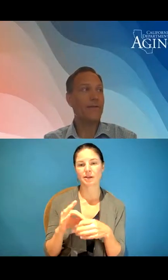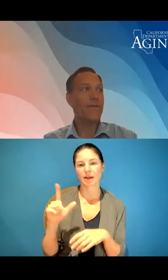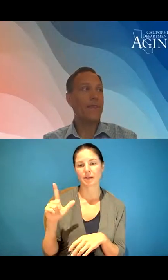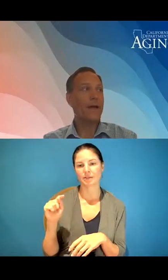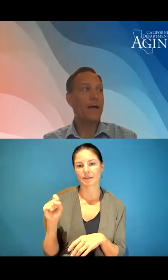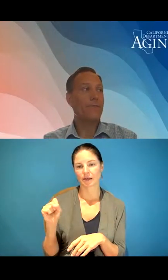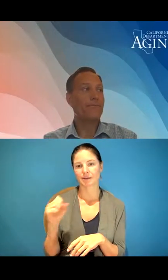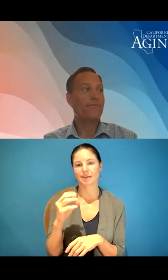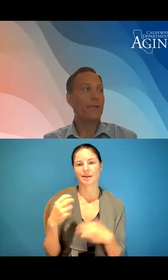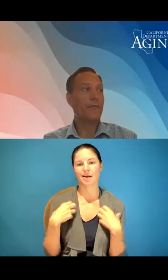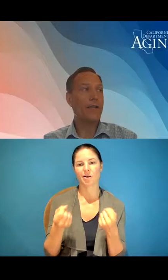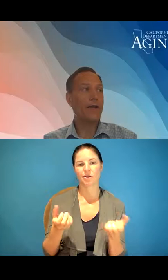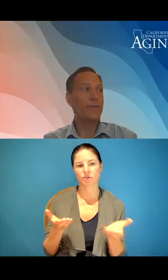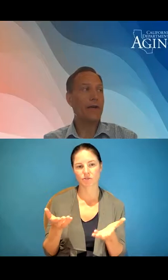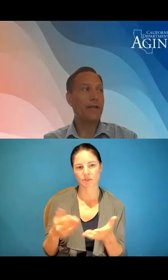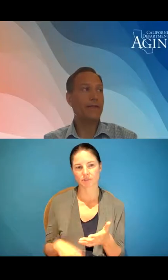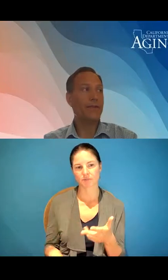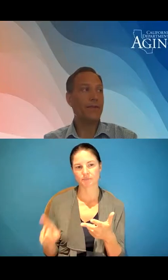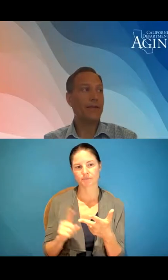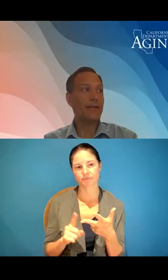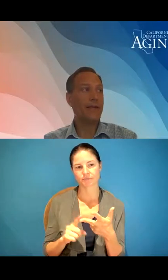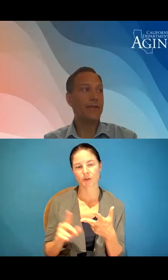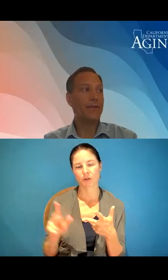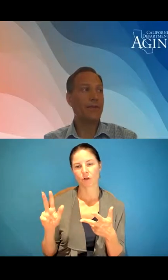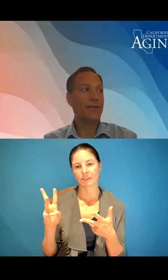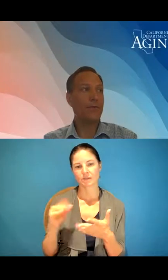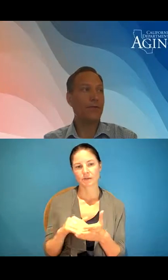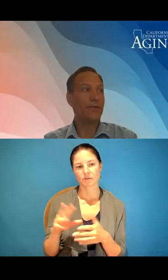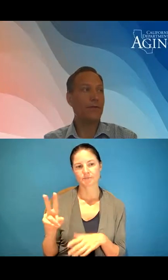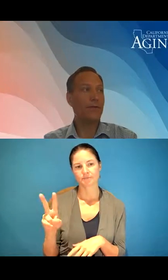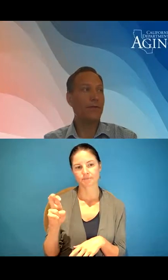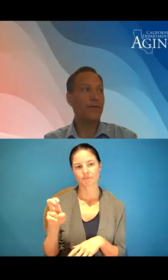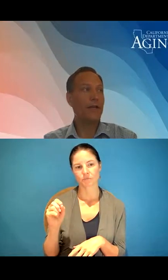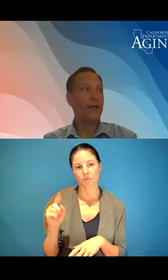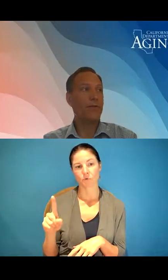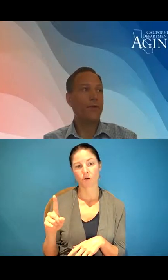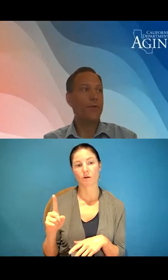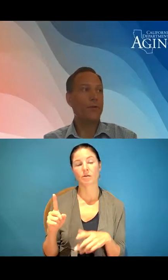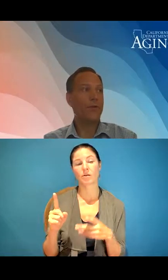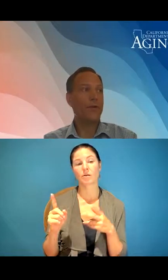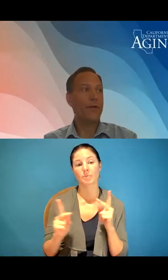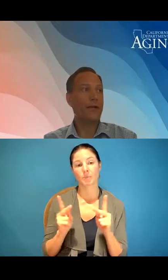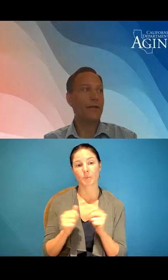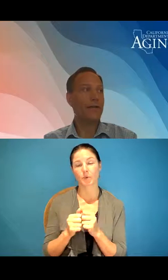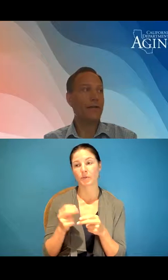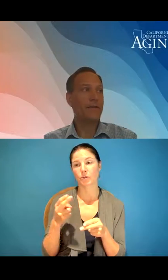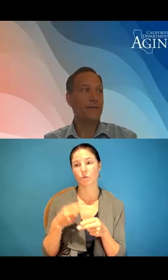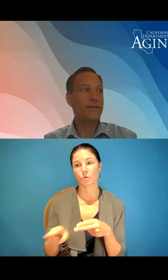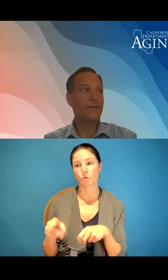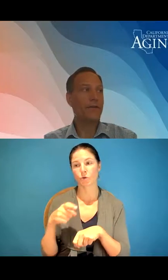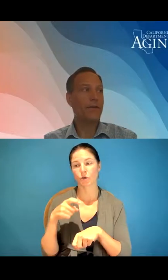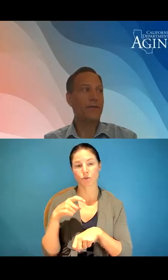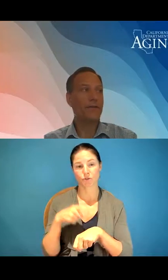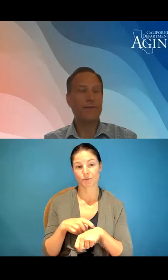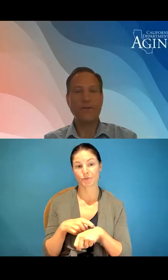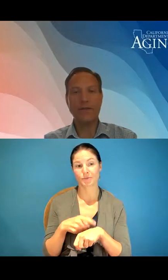services. We have provided 36,201 consumers with short-term